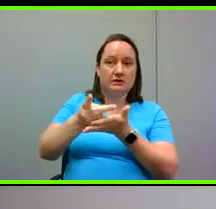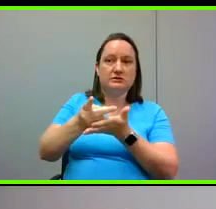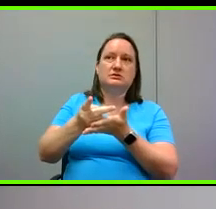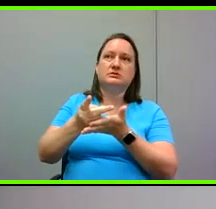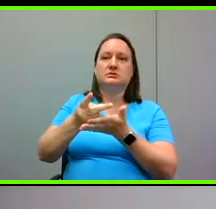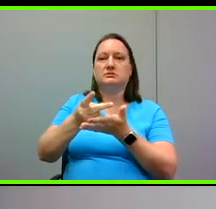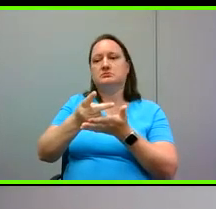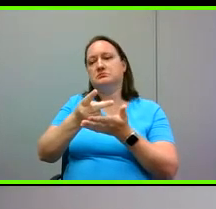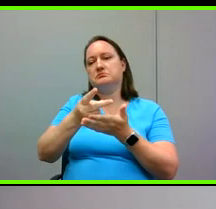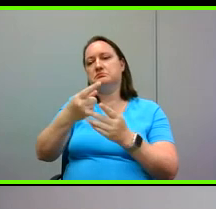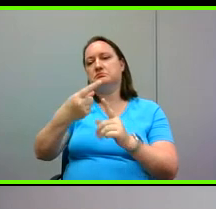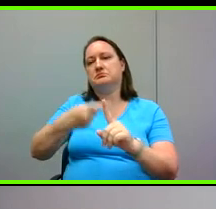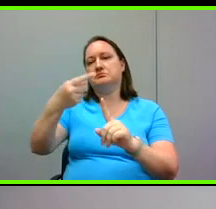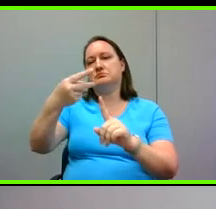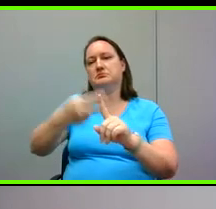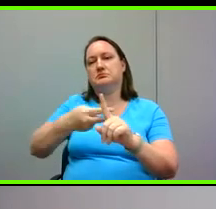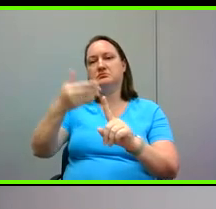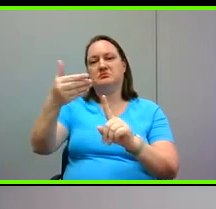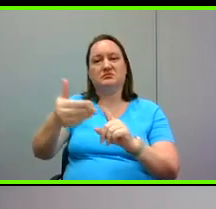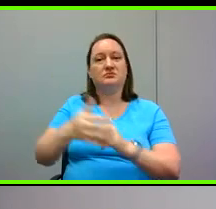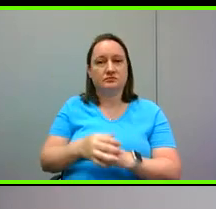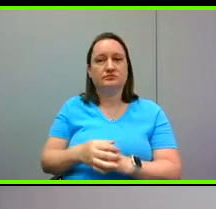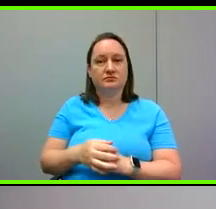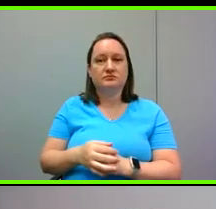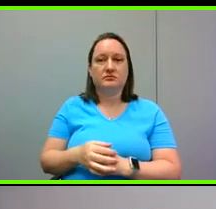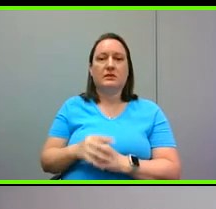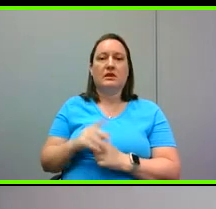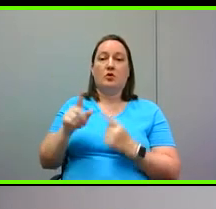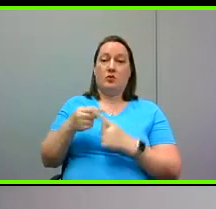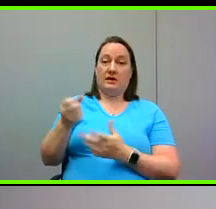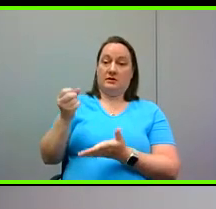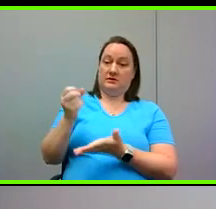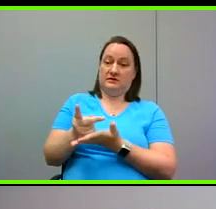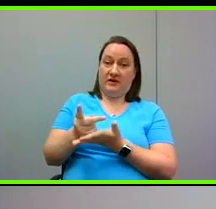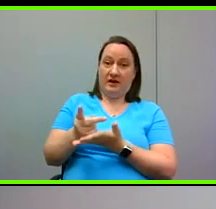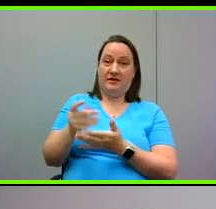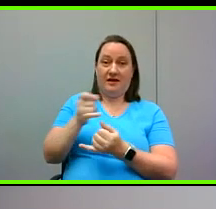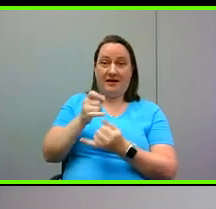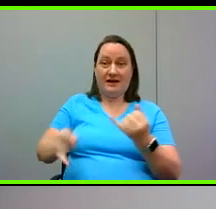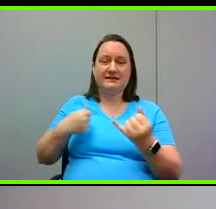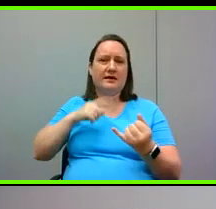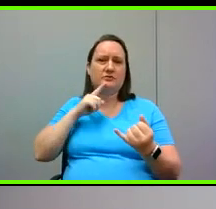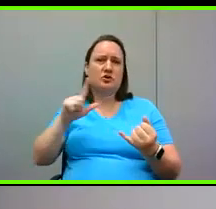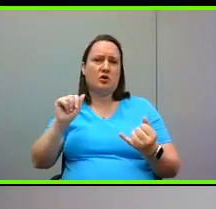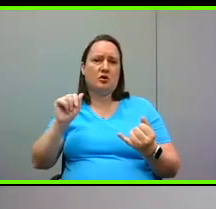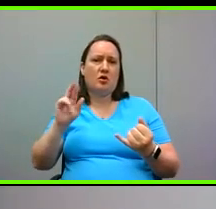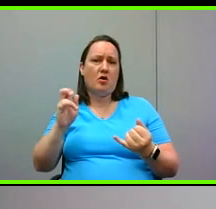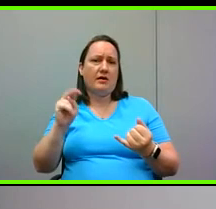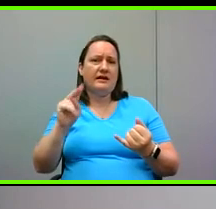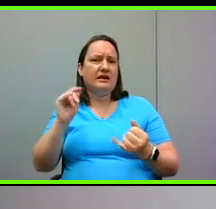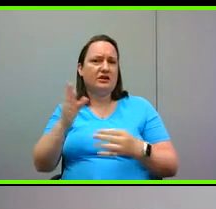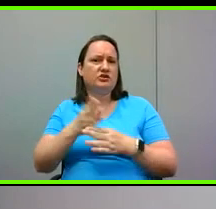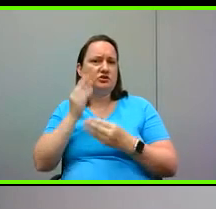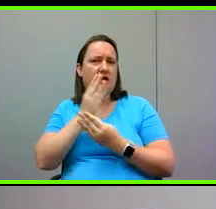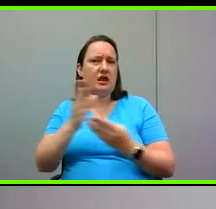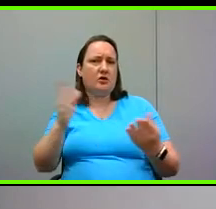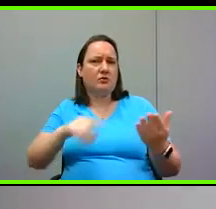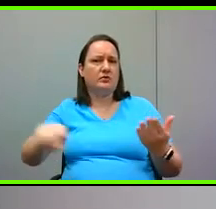coming month or two. We can get that when it's finalized. I'm sure Lauren can share with the group